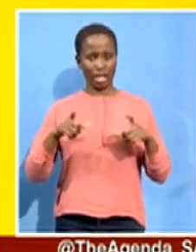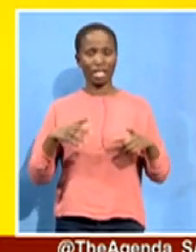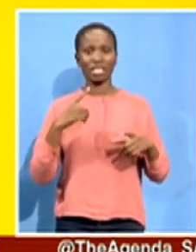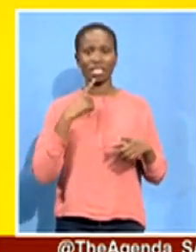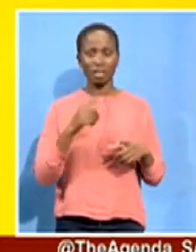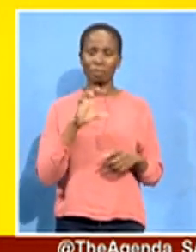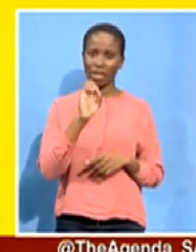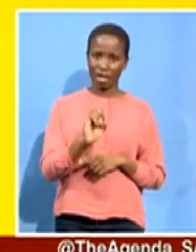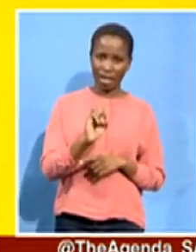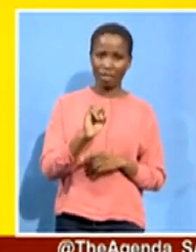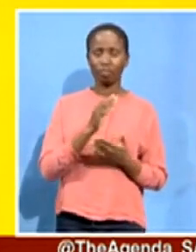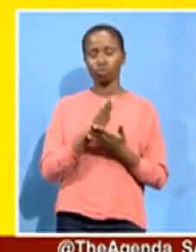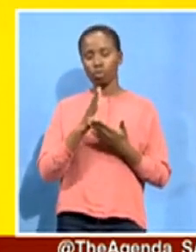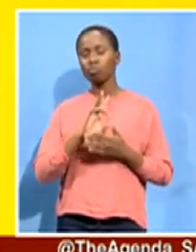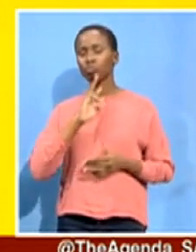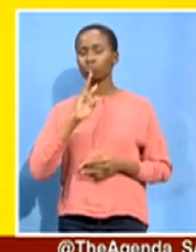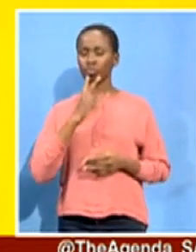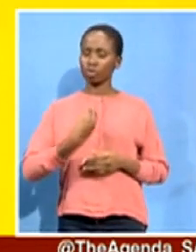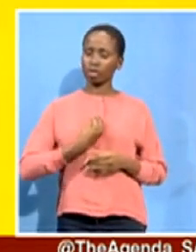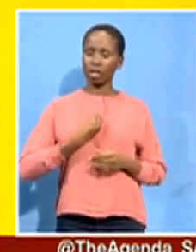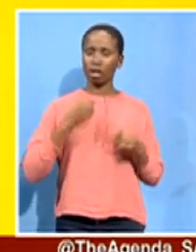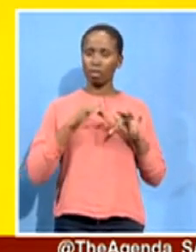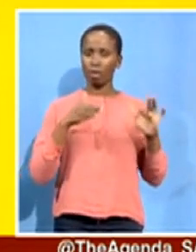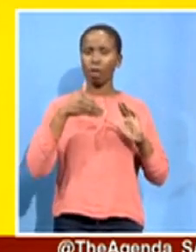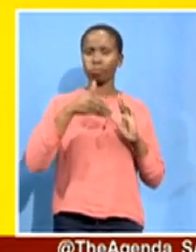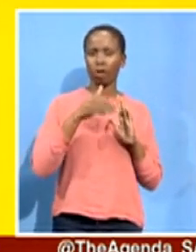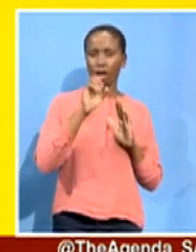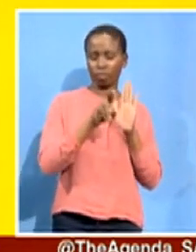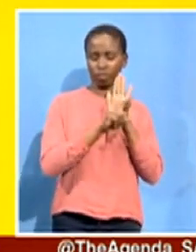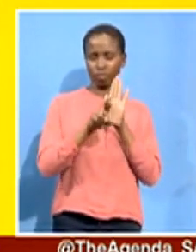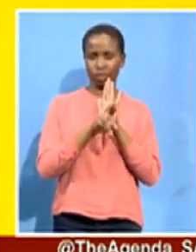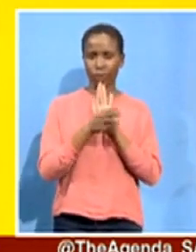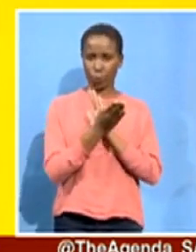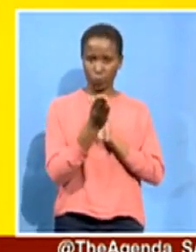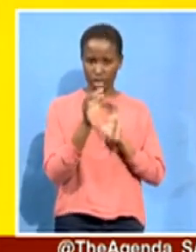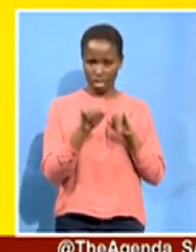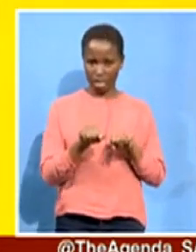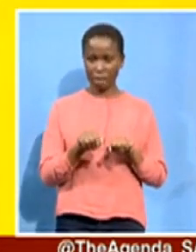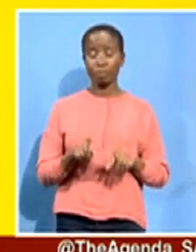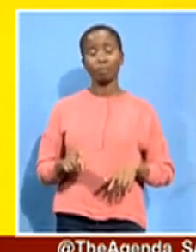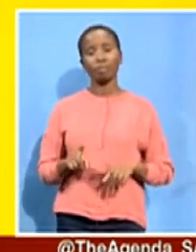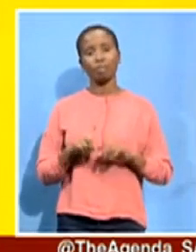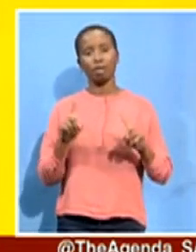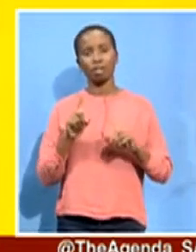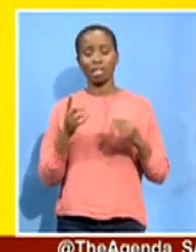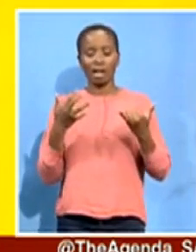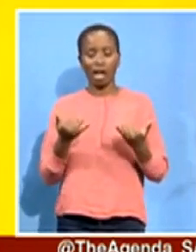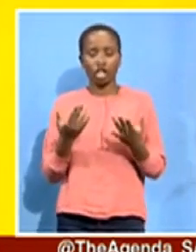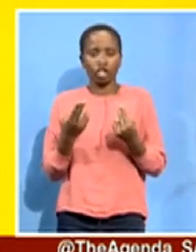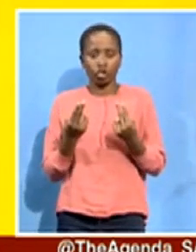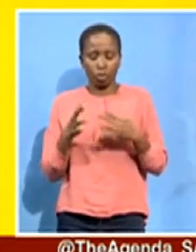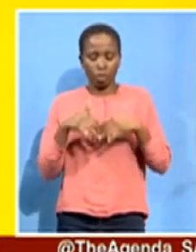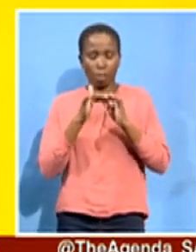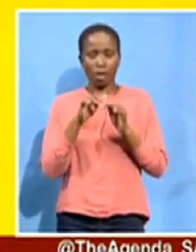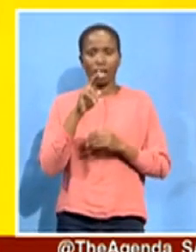within the ANC Youth League. And, hopefully through, this newly established NYTT, they'll be actually I beg your pardon,